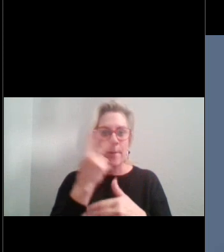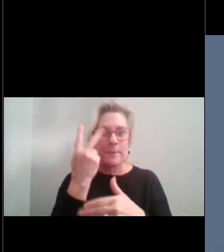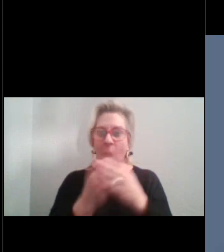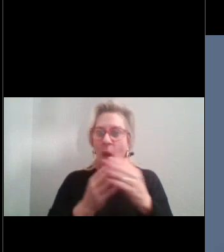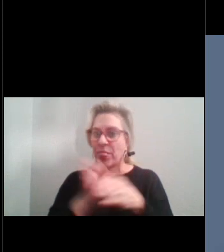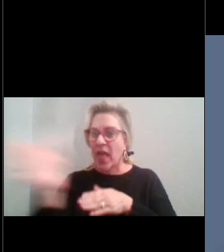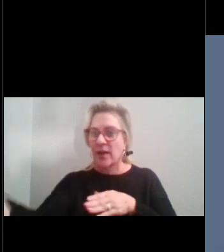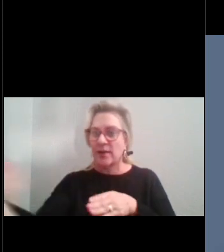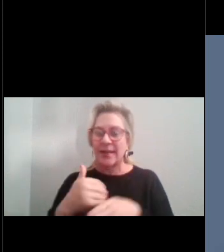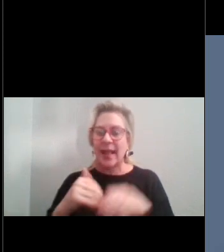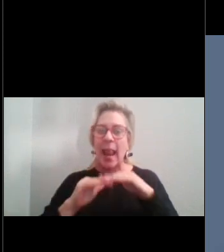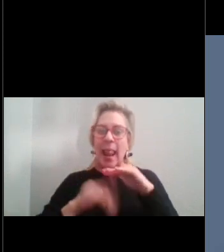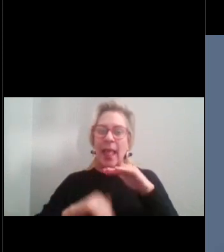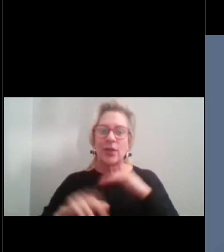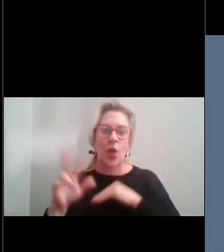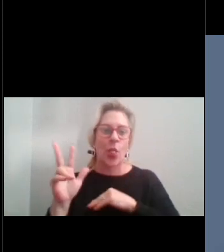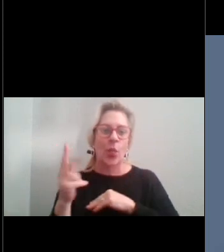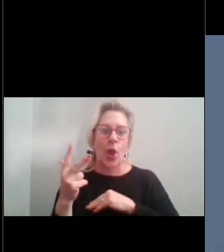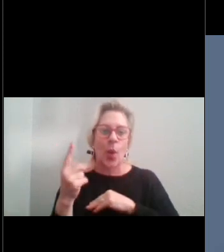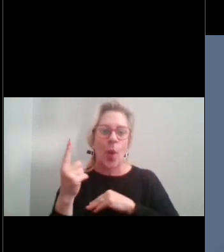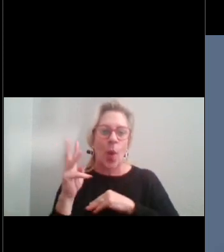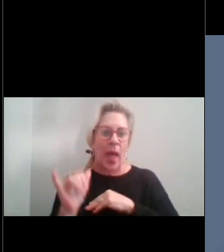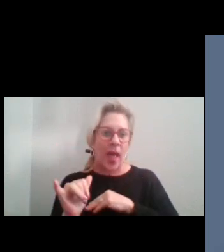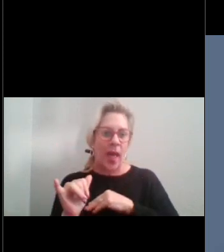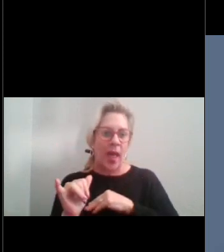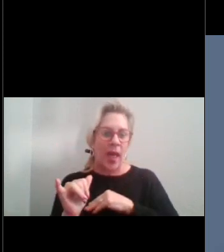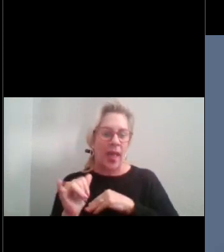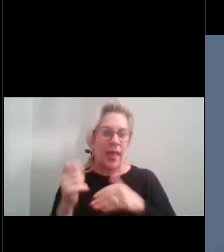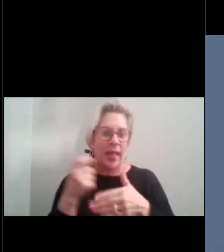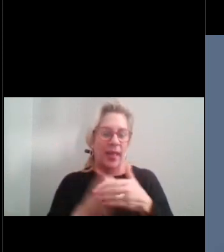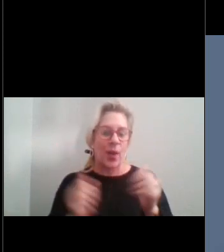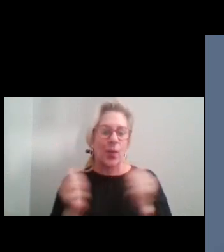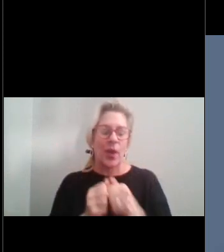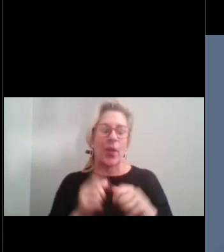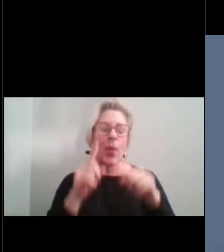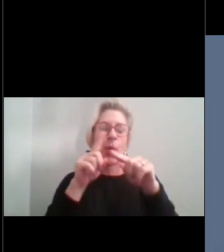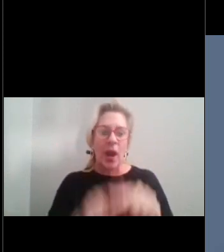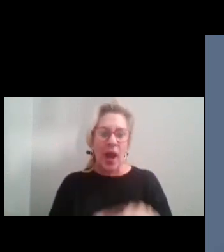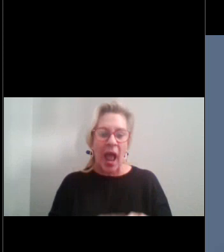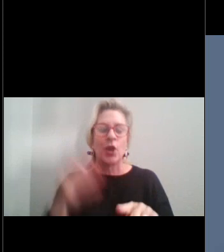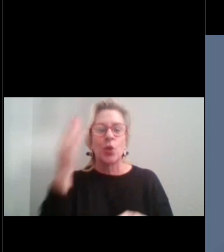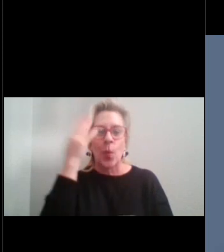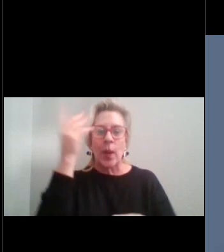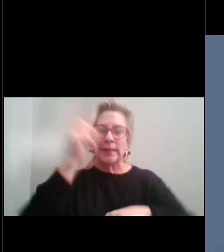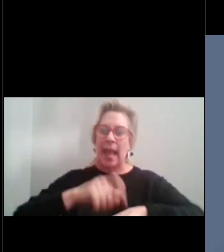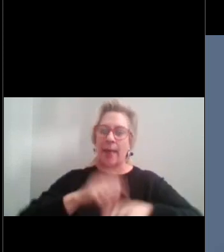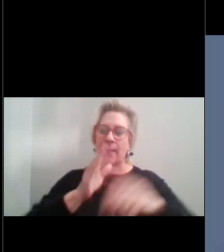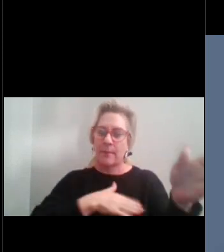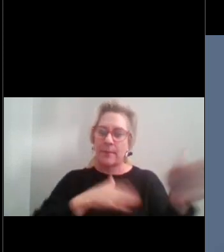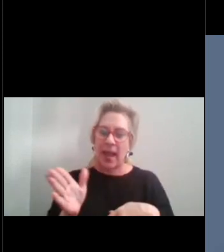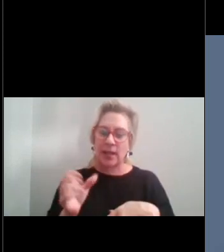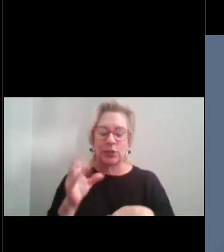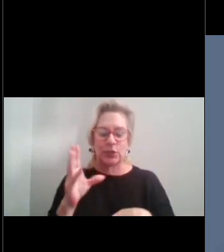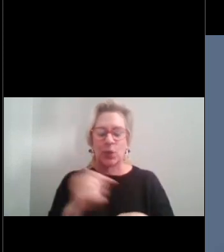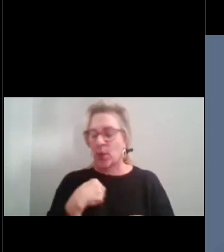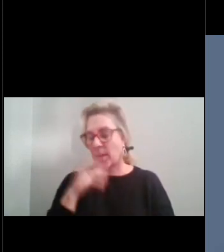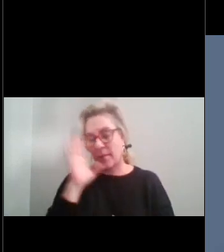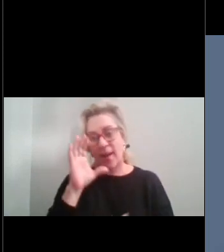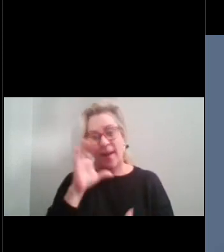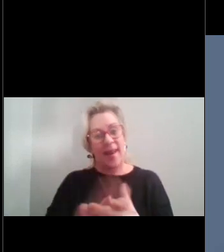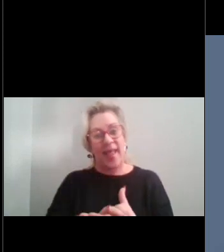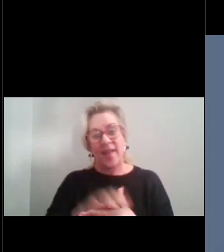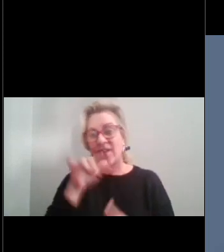than $3 one way, with a reliable, predictable trip. So we believe that the Inland